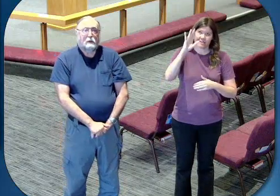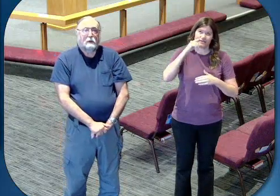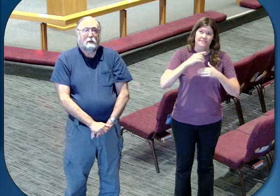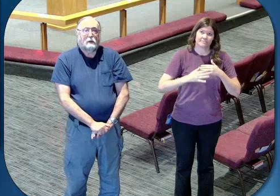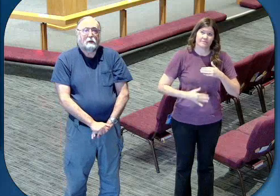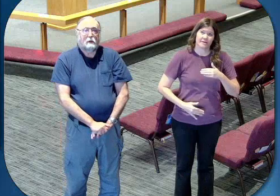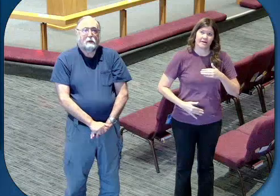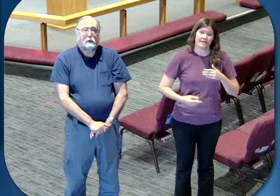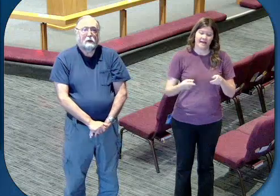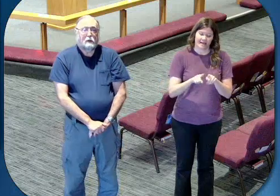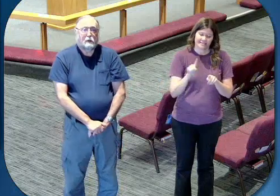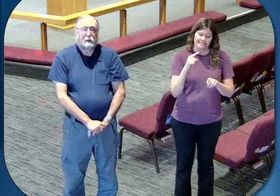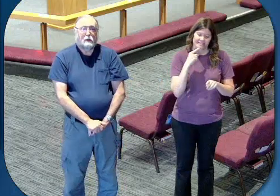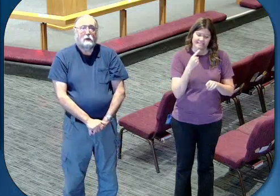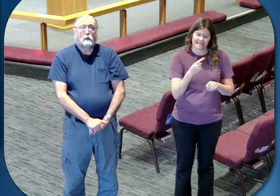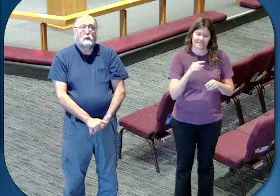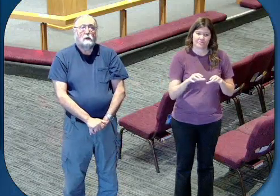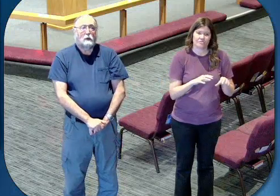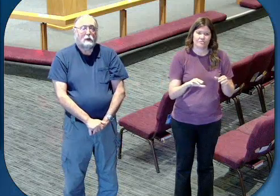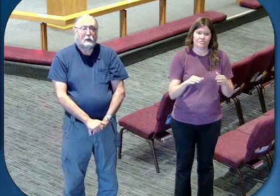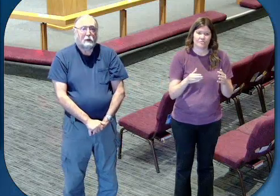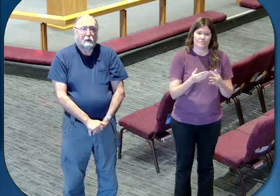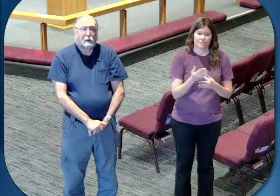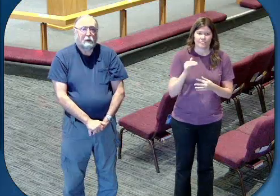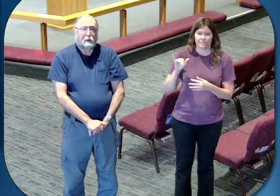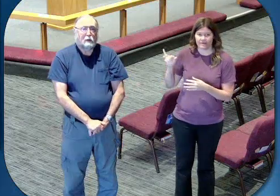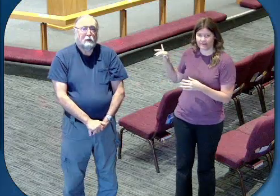as he bids us do in this sacrament.